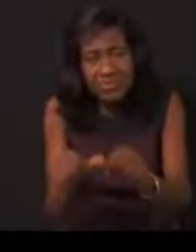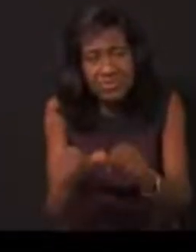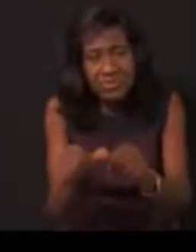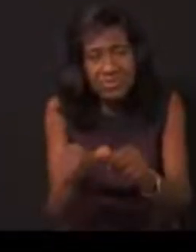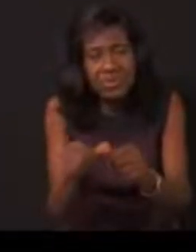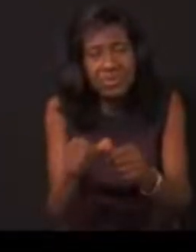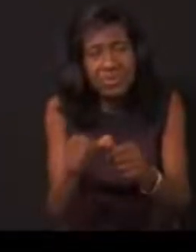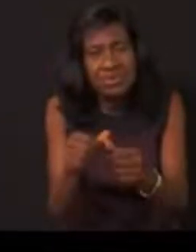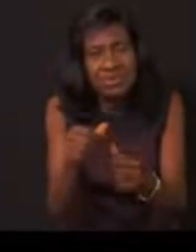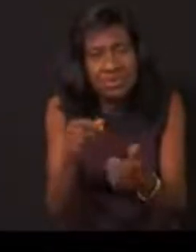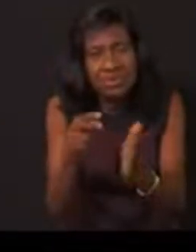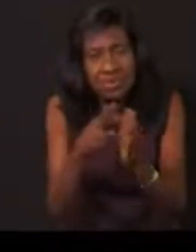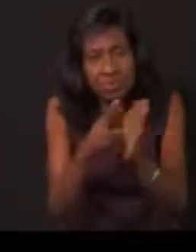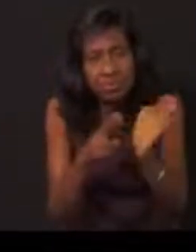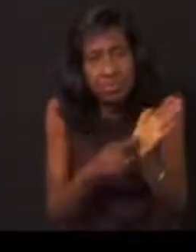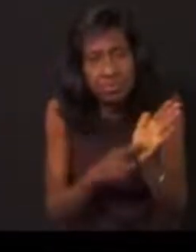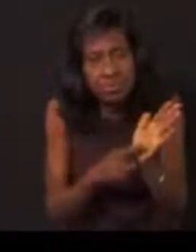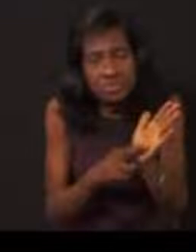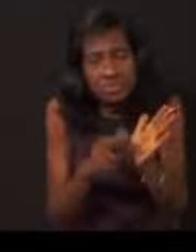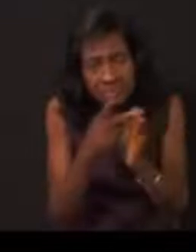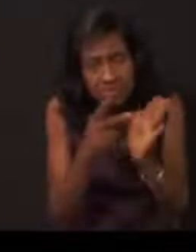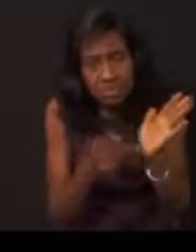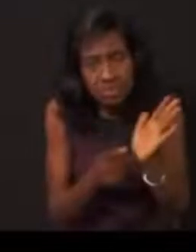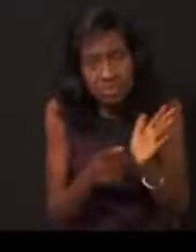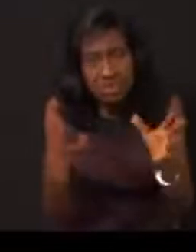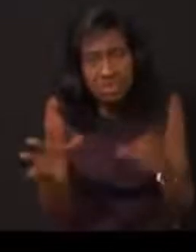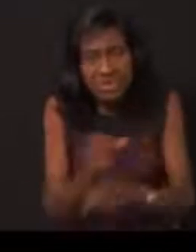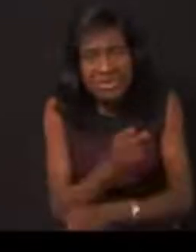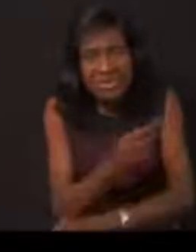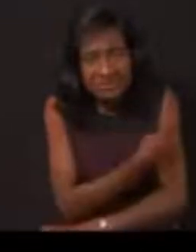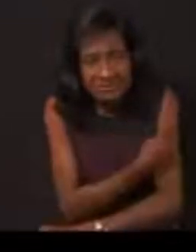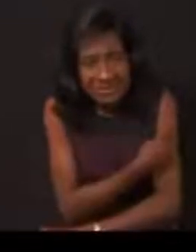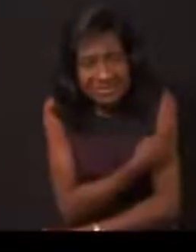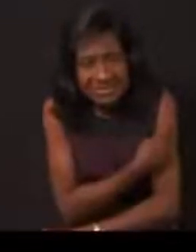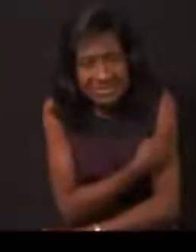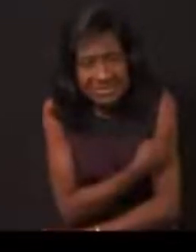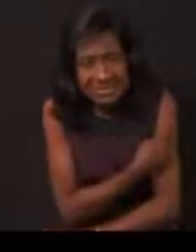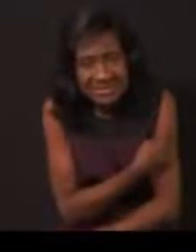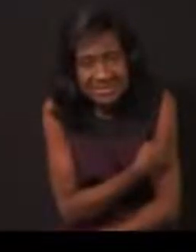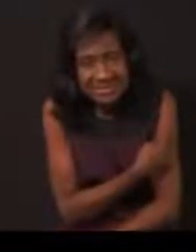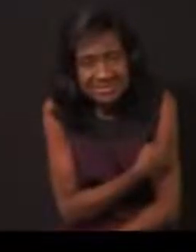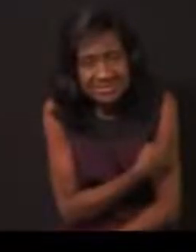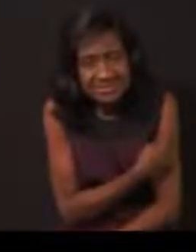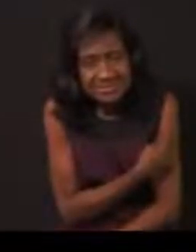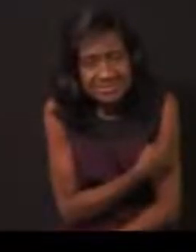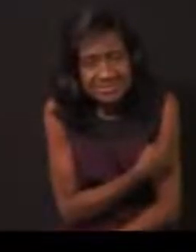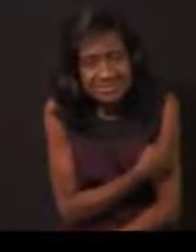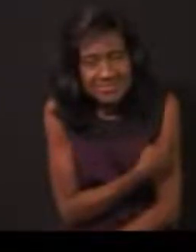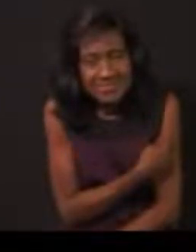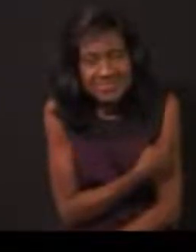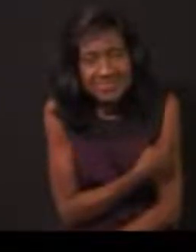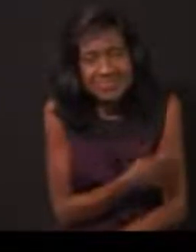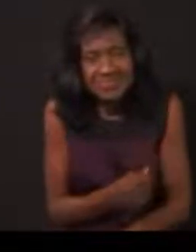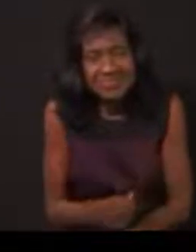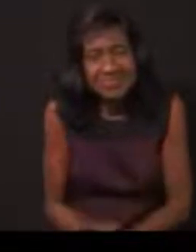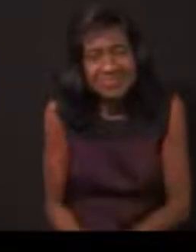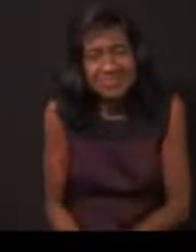protocols, getting vaccinated. I was going to say that,